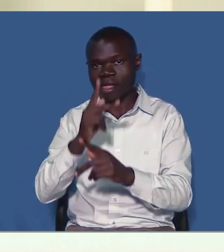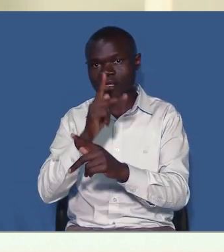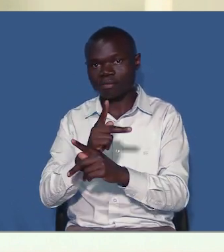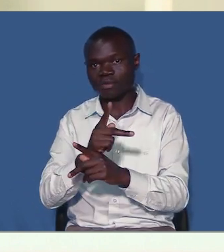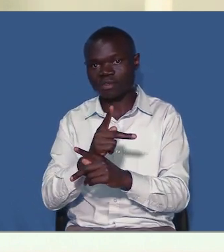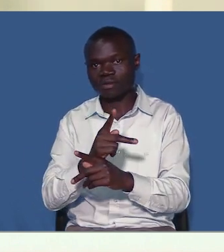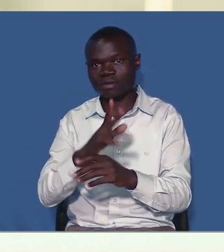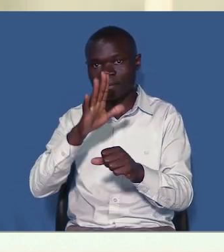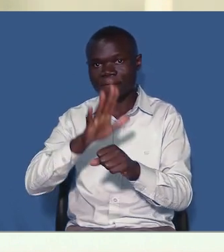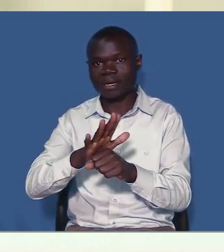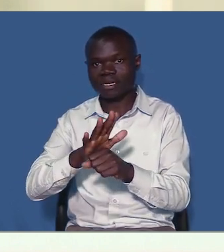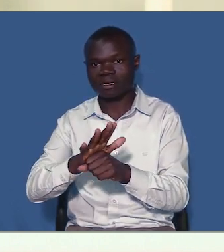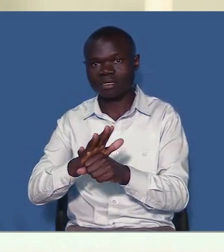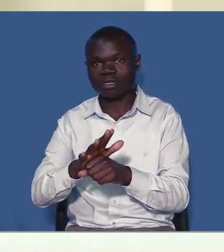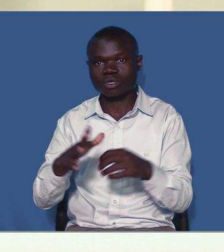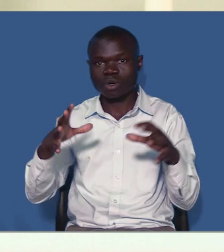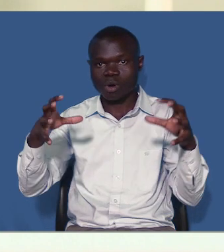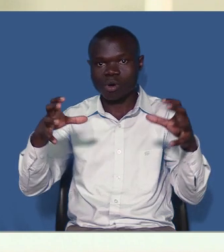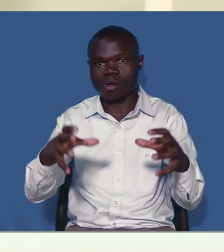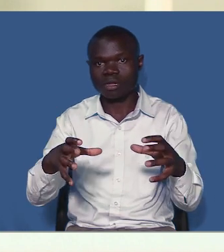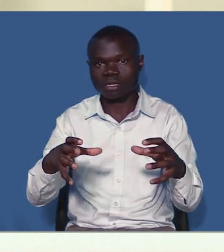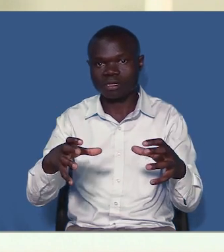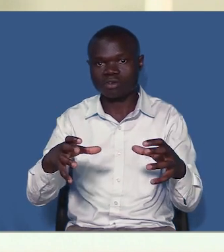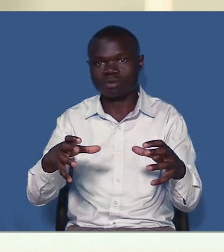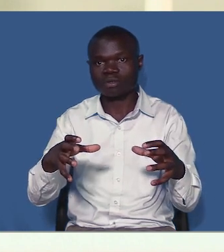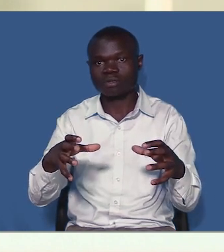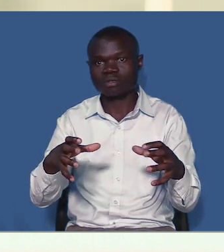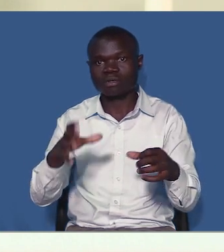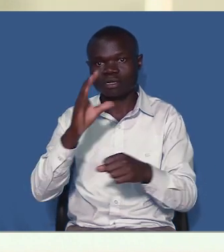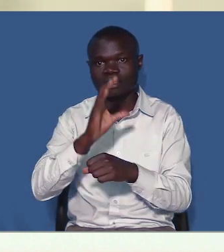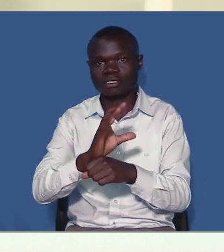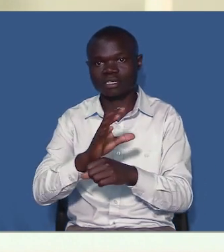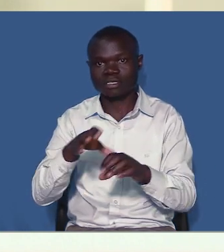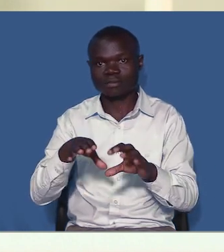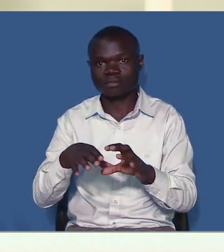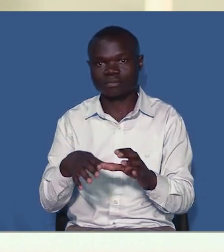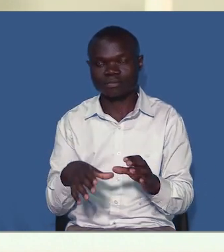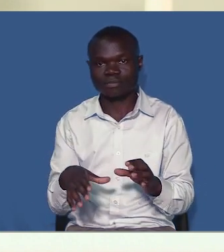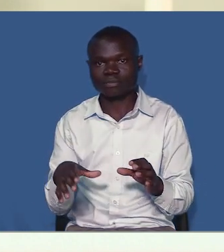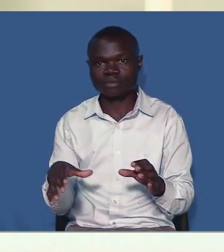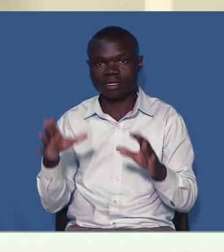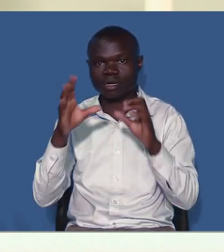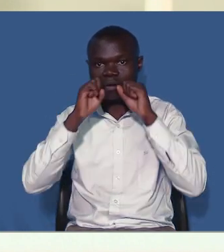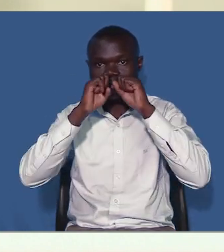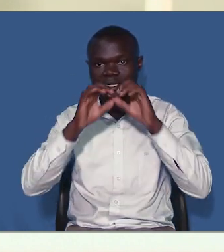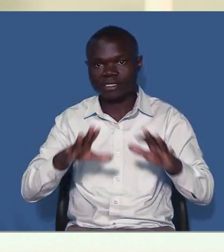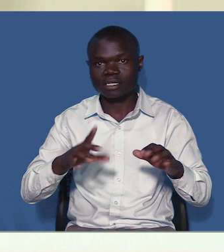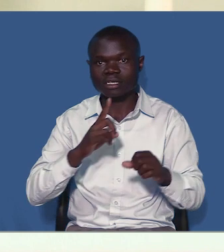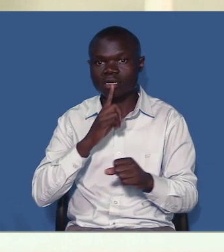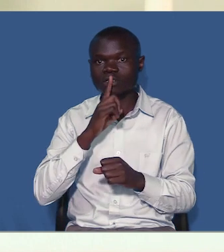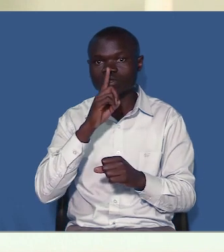of Christian faith and to us in the Cathedral of All Saints. Blessed